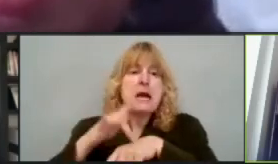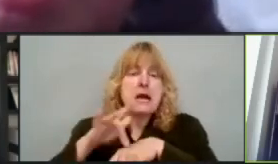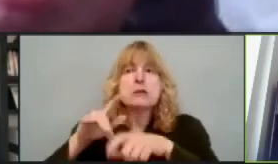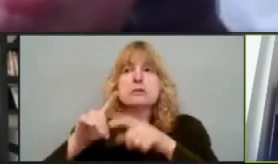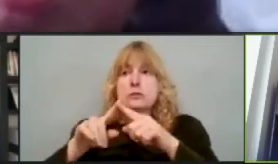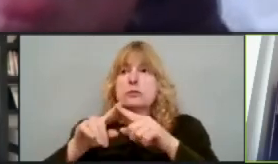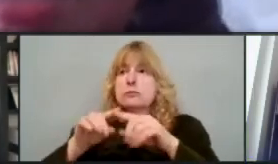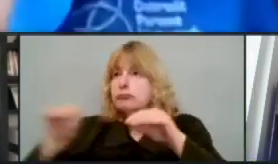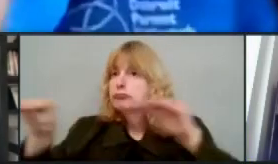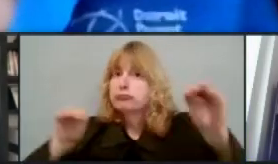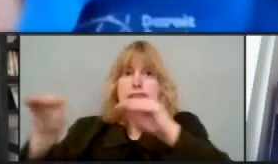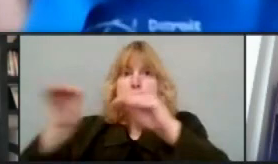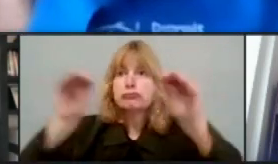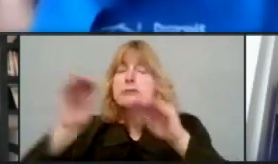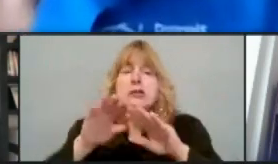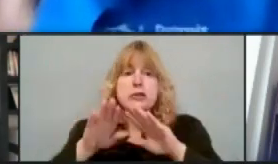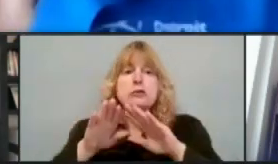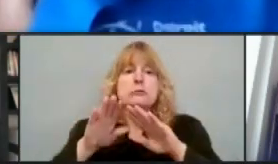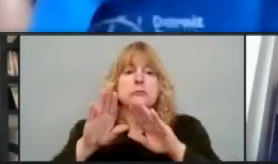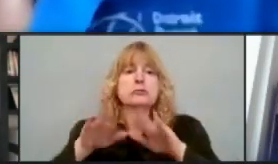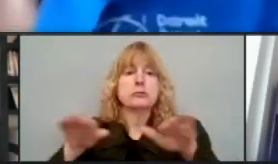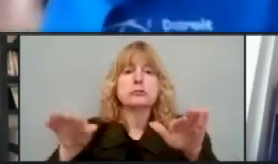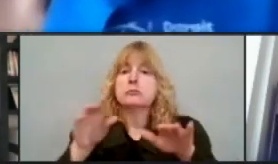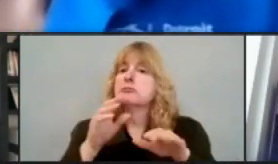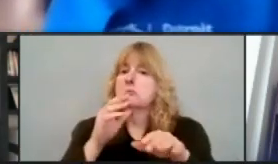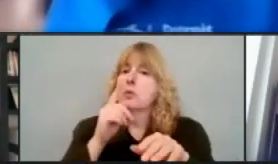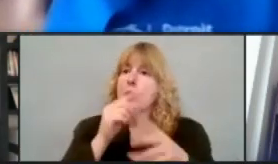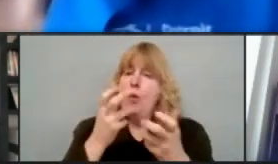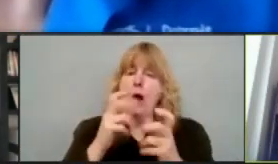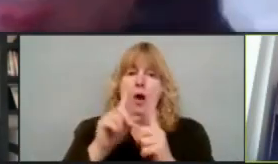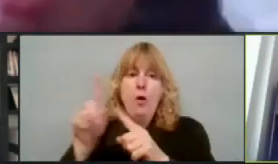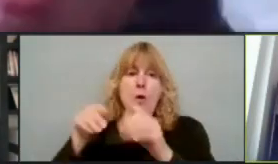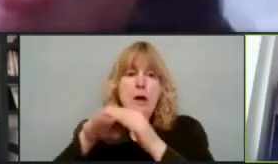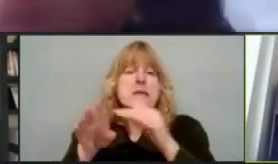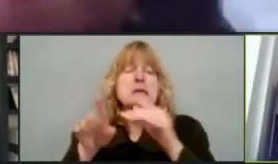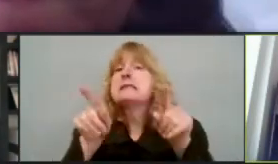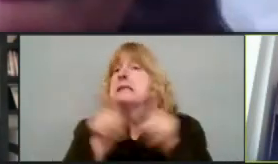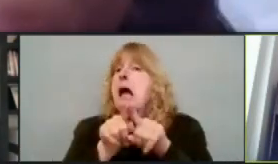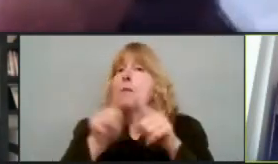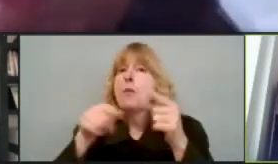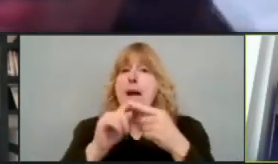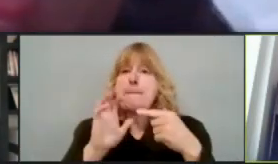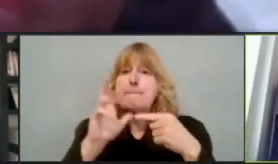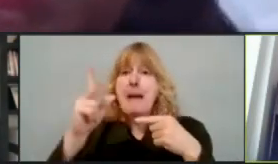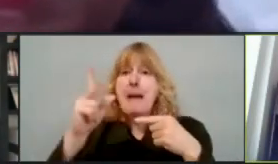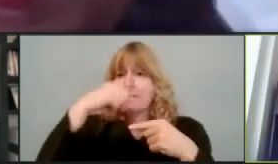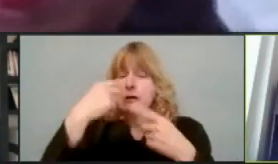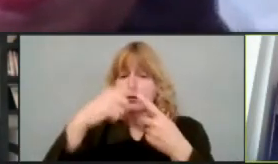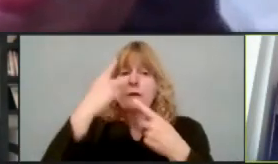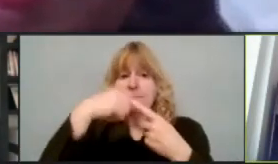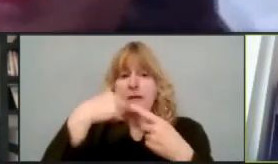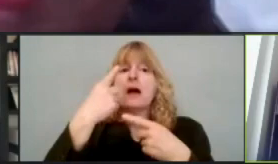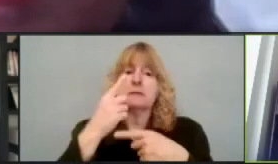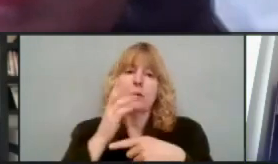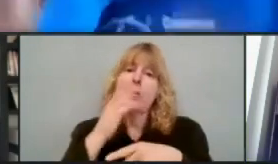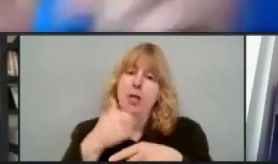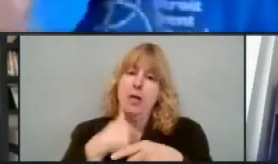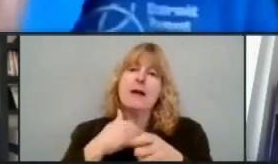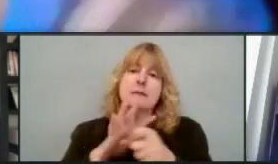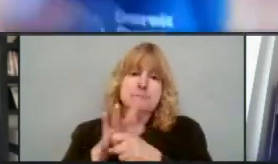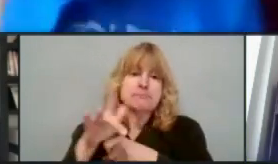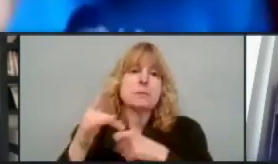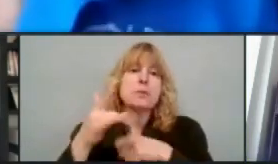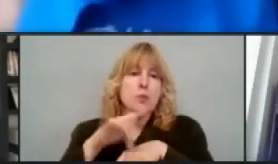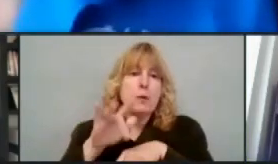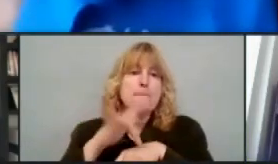into the learning center. Okay. And it'll be the same for when we go back face to face. Great, mm-hmm. That's good news. And now